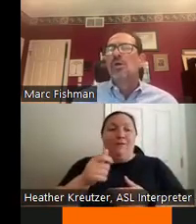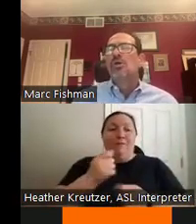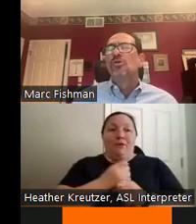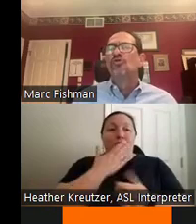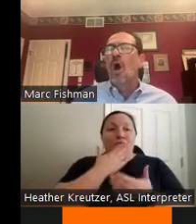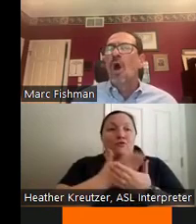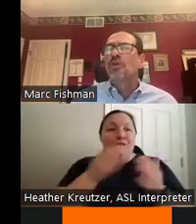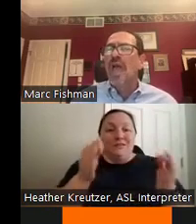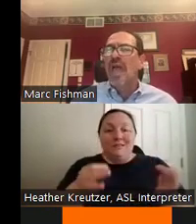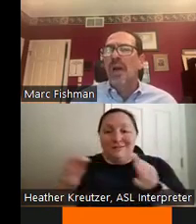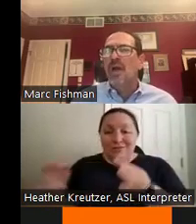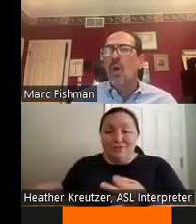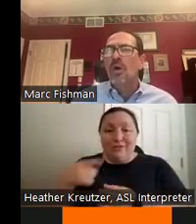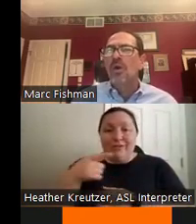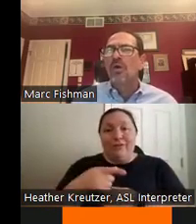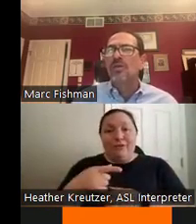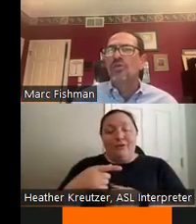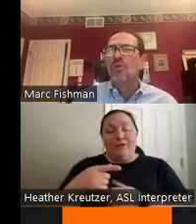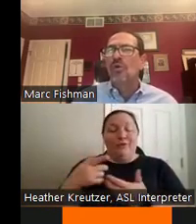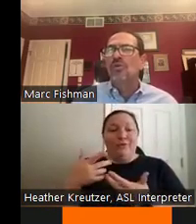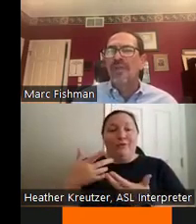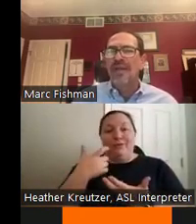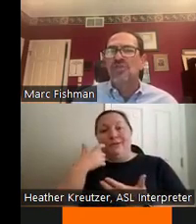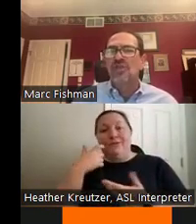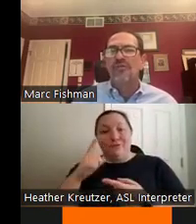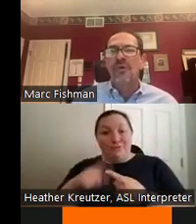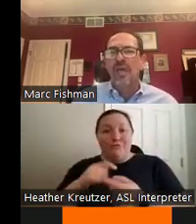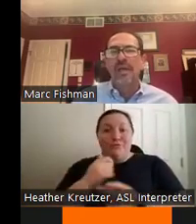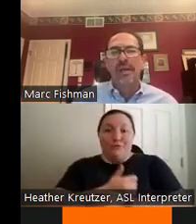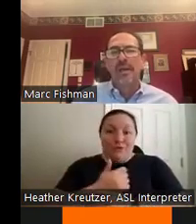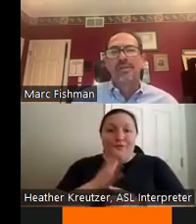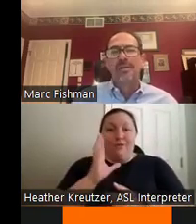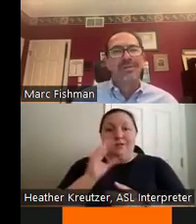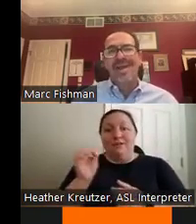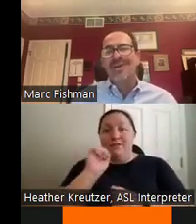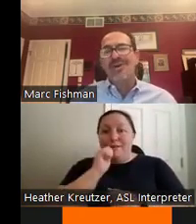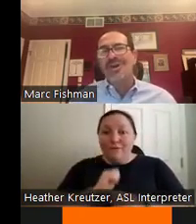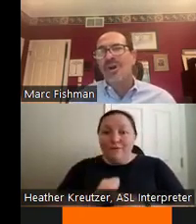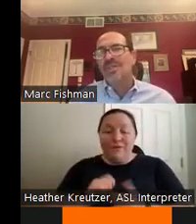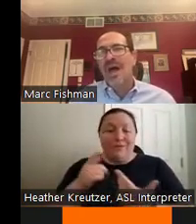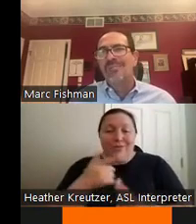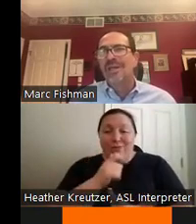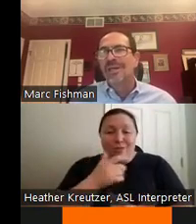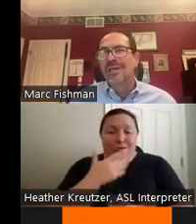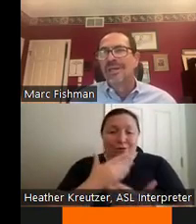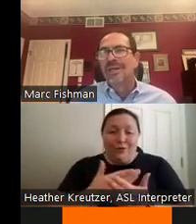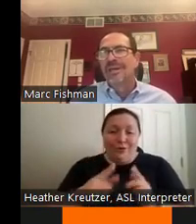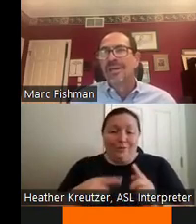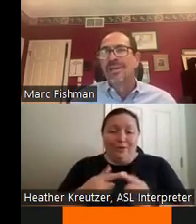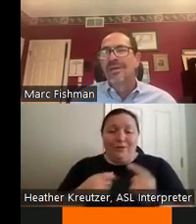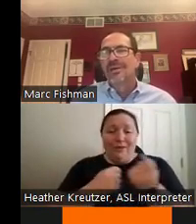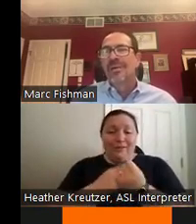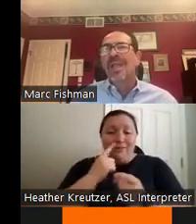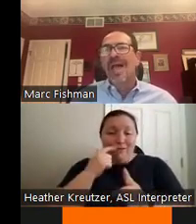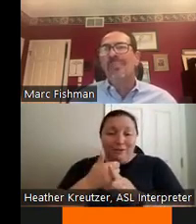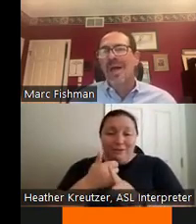by drugs and by co-occurring disorders and that suffering. So they're not good at autonomy. We'll help